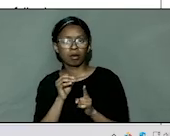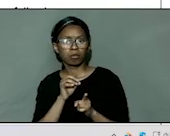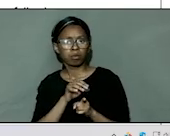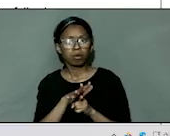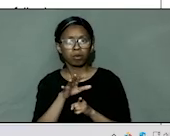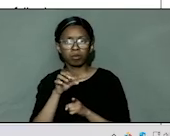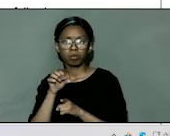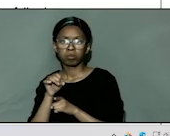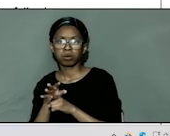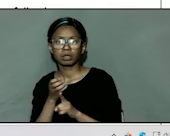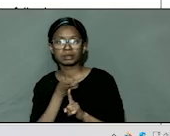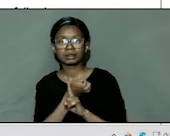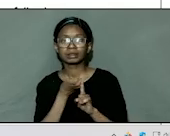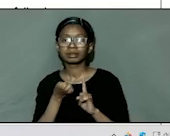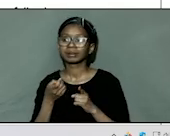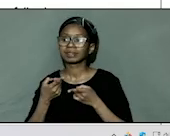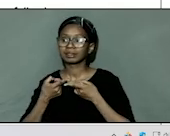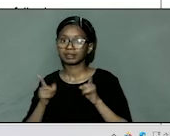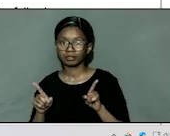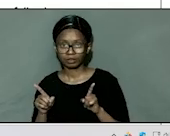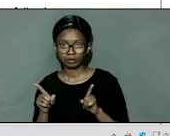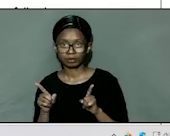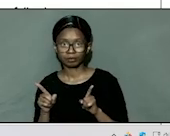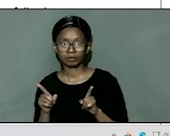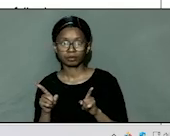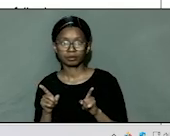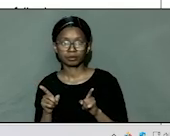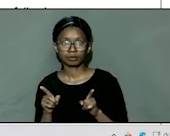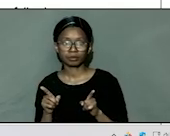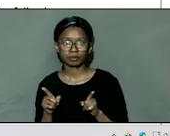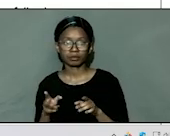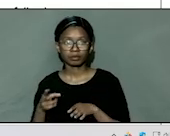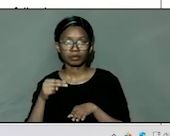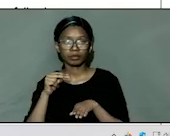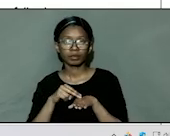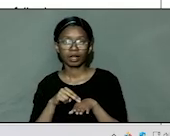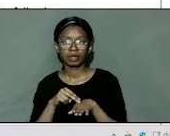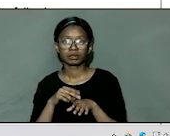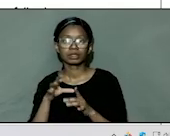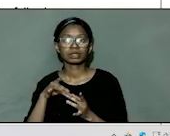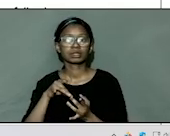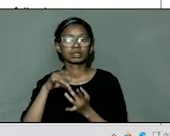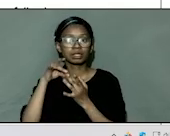different environmental conditions, natural selection occurs how?